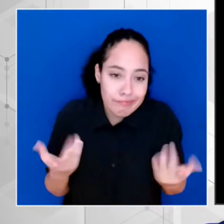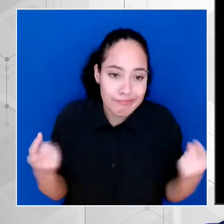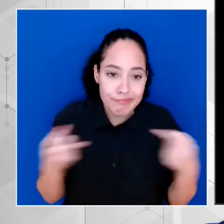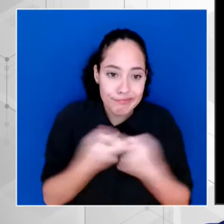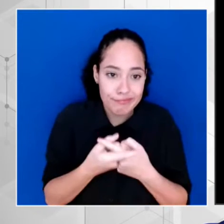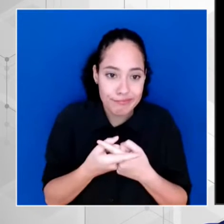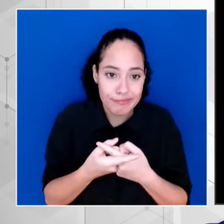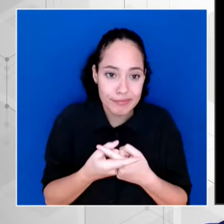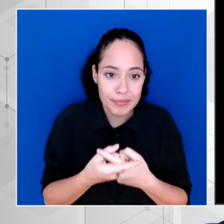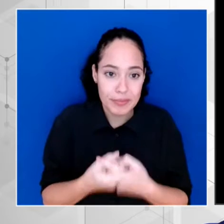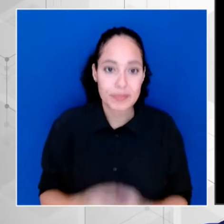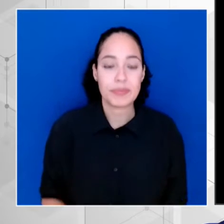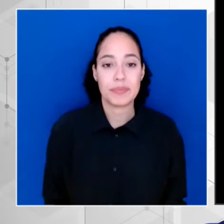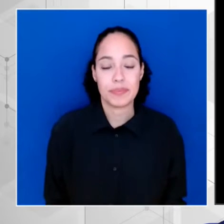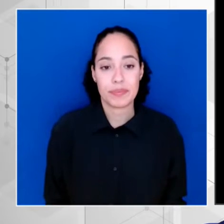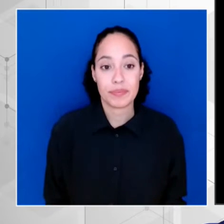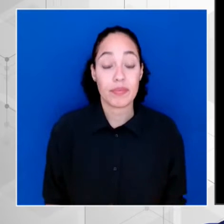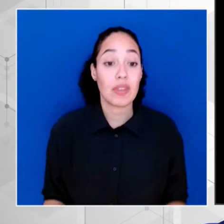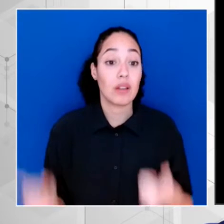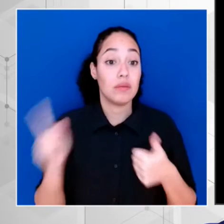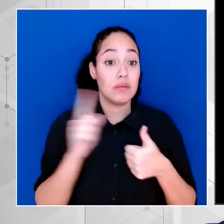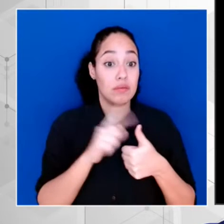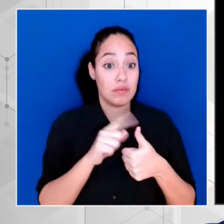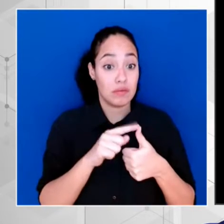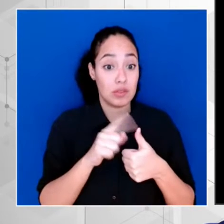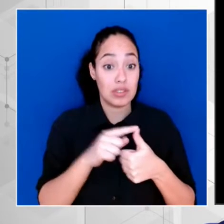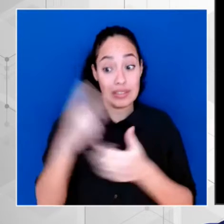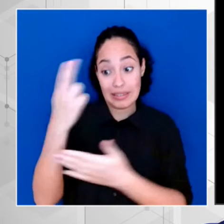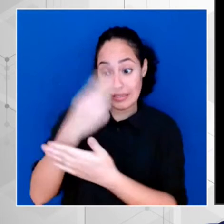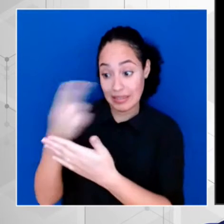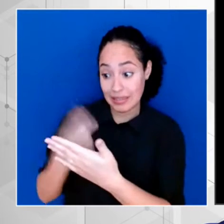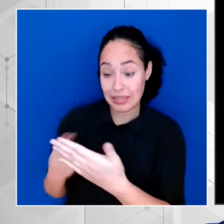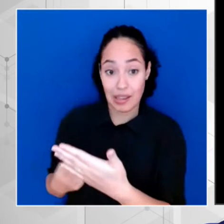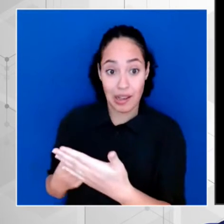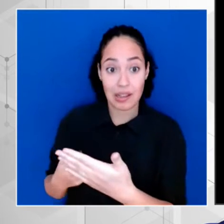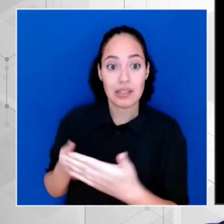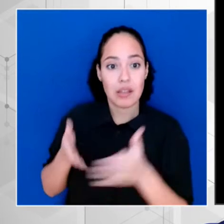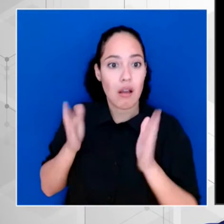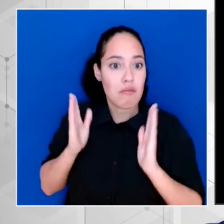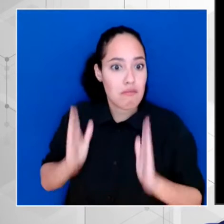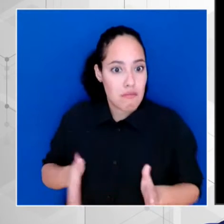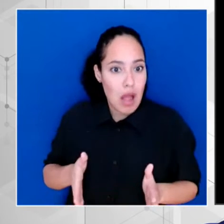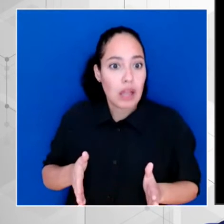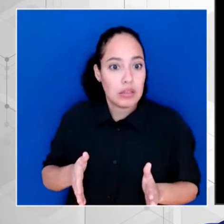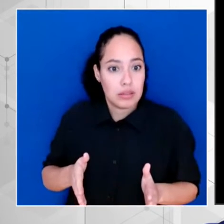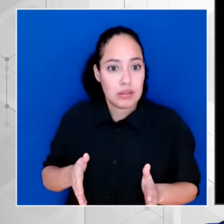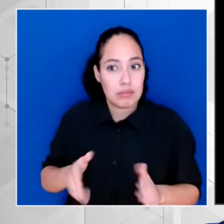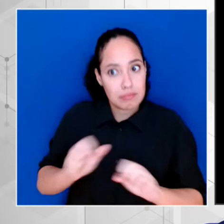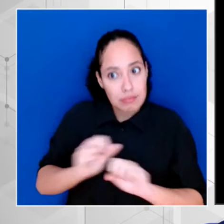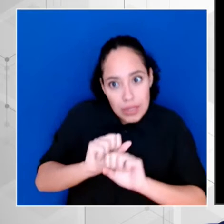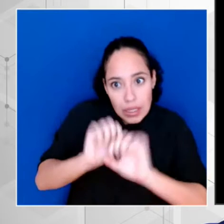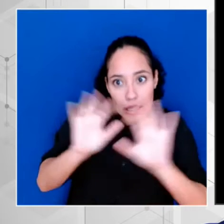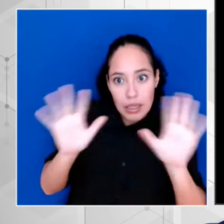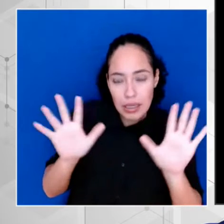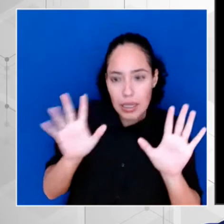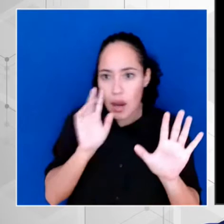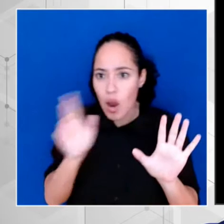be intuitive and imperceptibly facilitating. If it's confusing, that's very